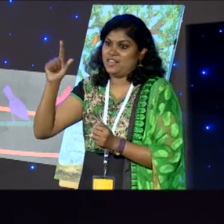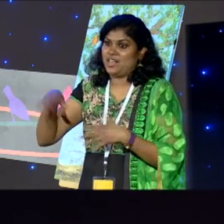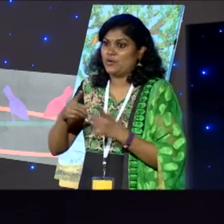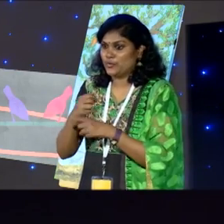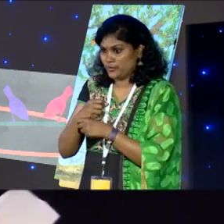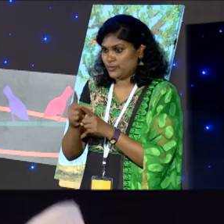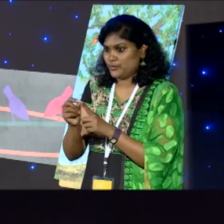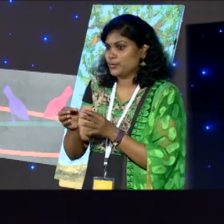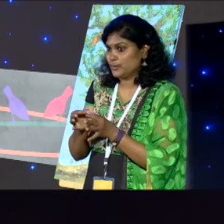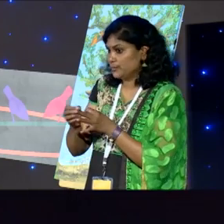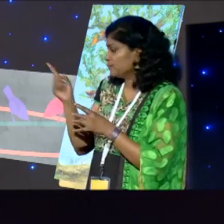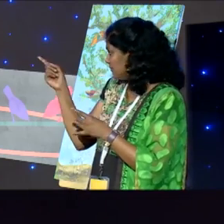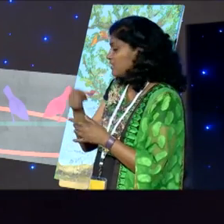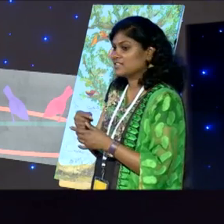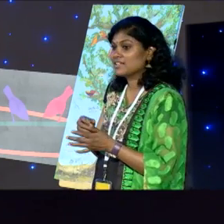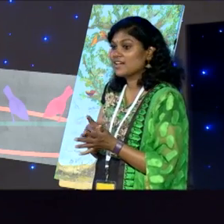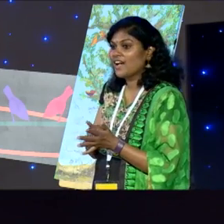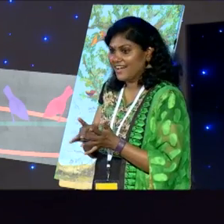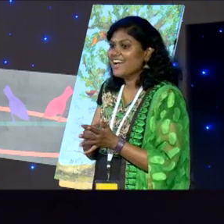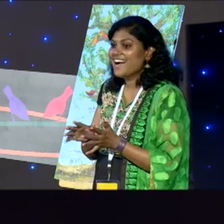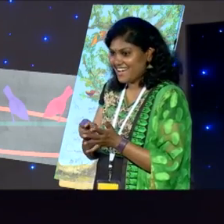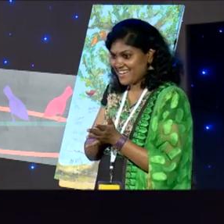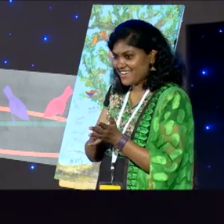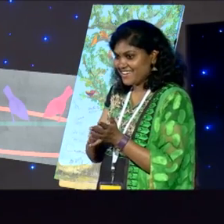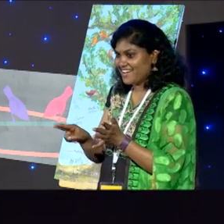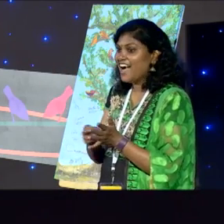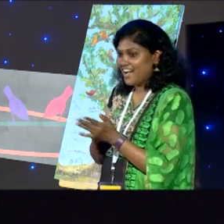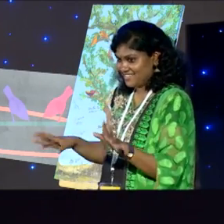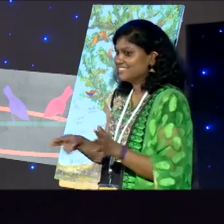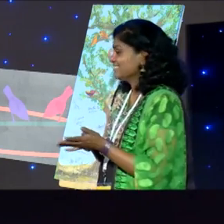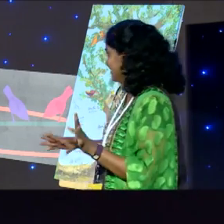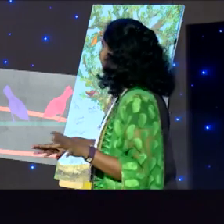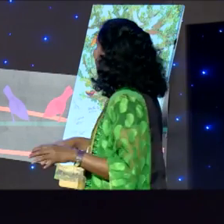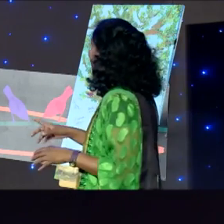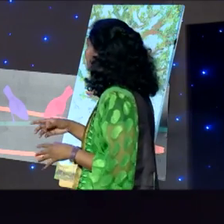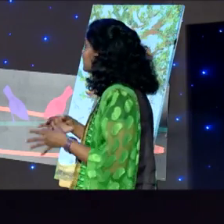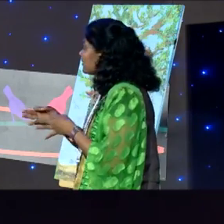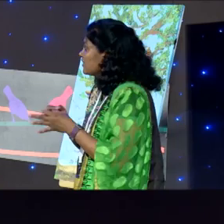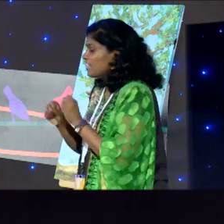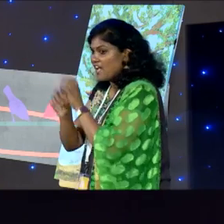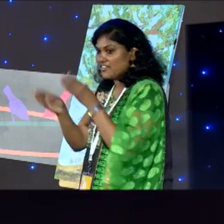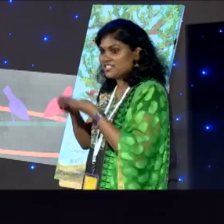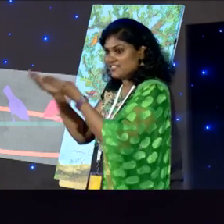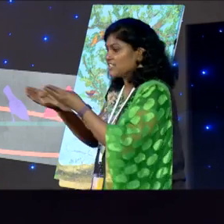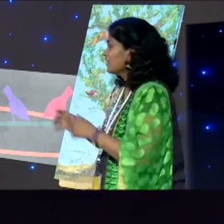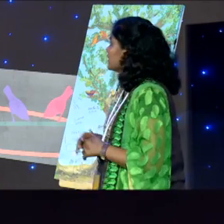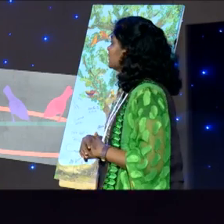and it gives them something that they can sell in the cities, like fertilizer people buy. So that'll give them alternate source of income as